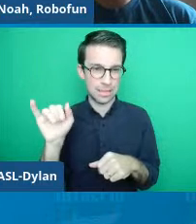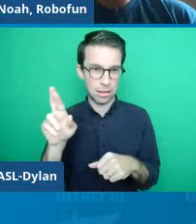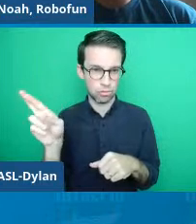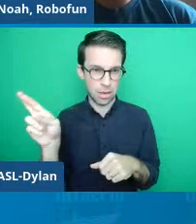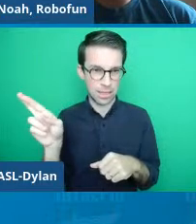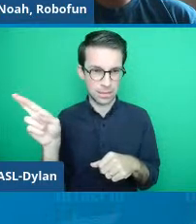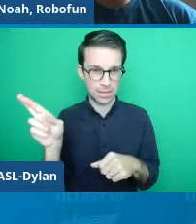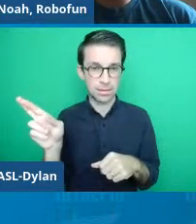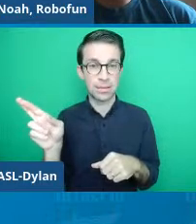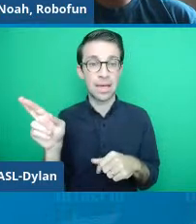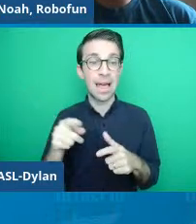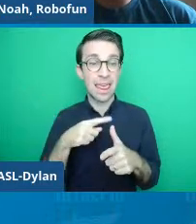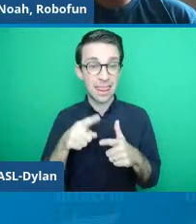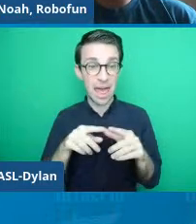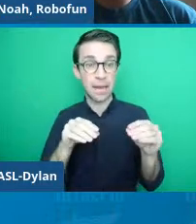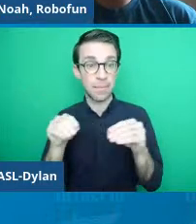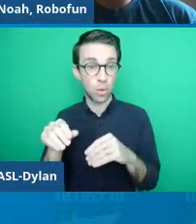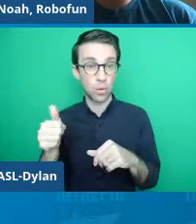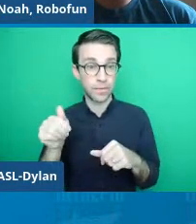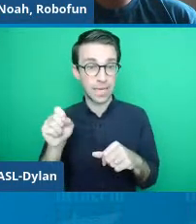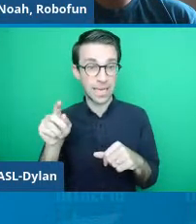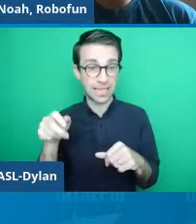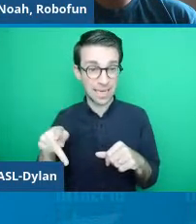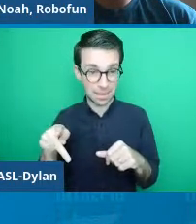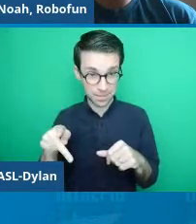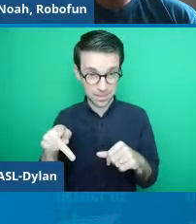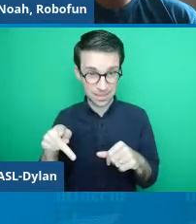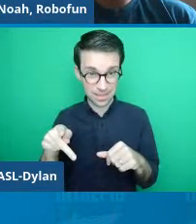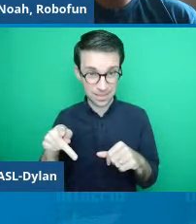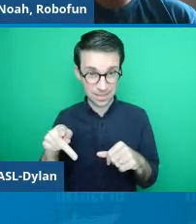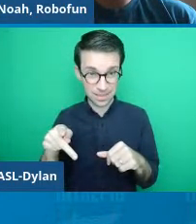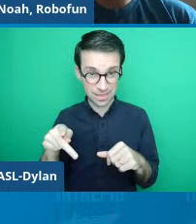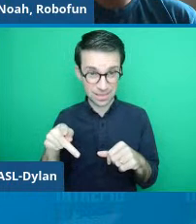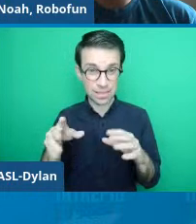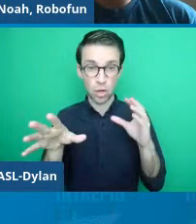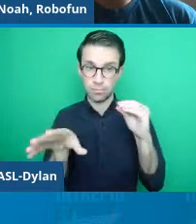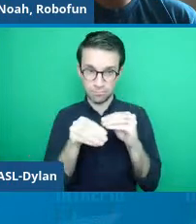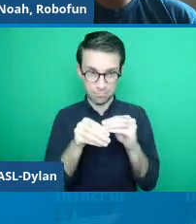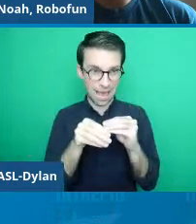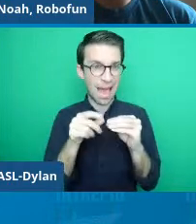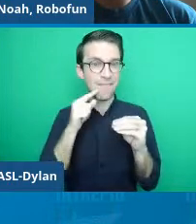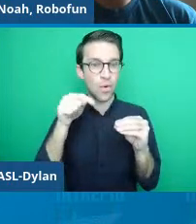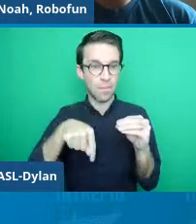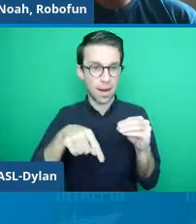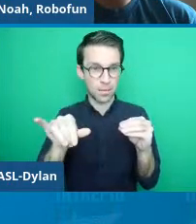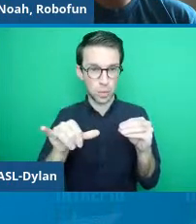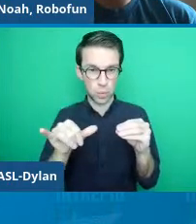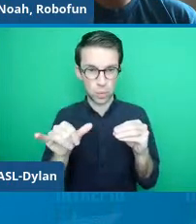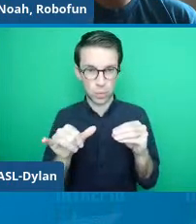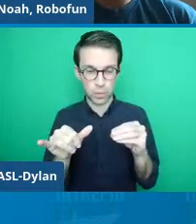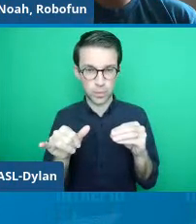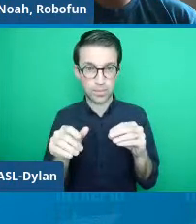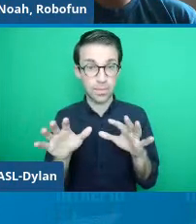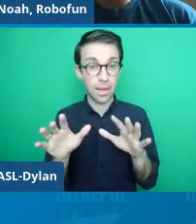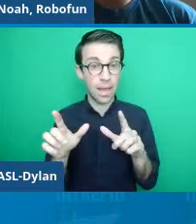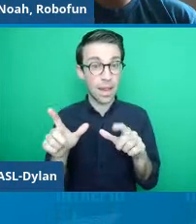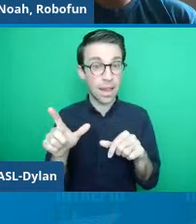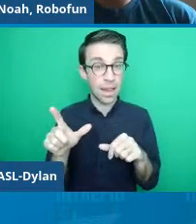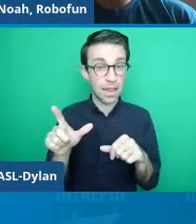and then move 10 steps. So I've got to do the same thing now for moving left,